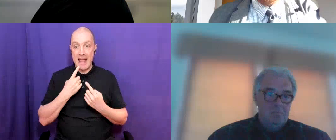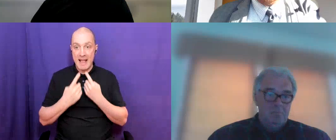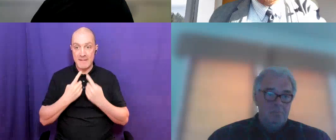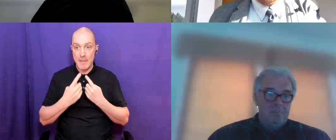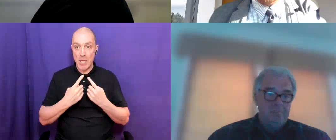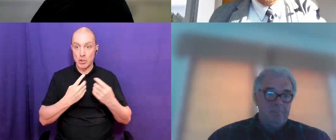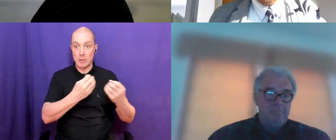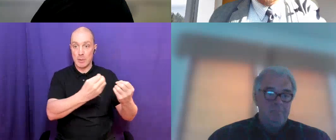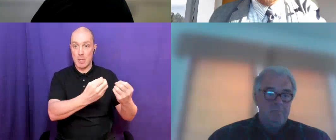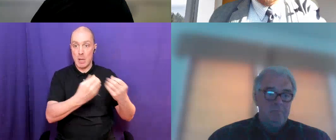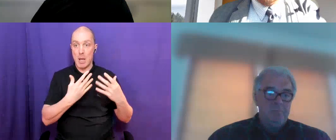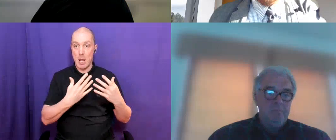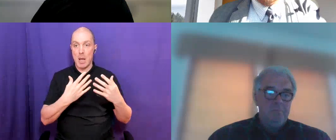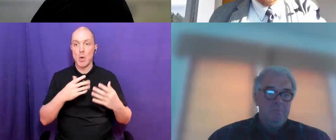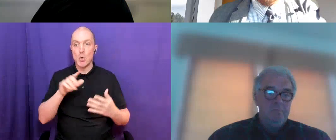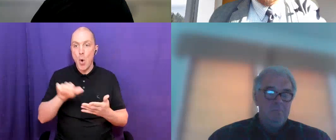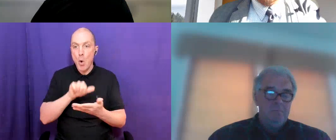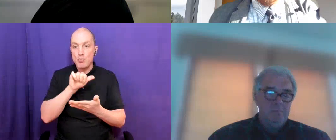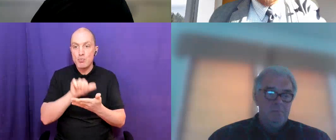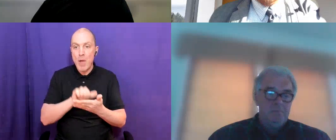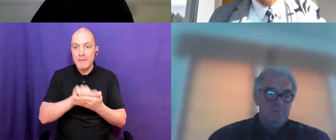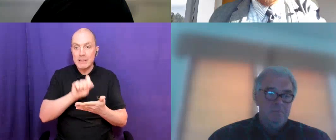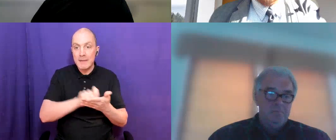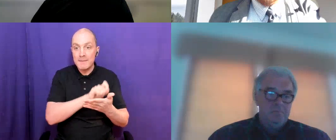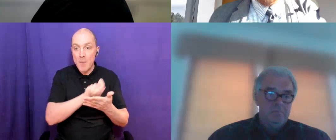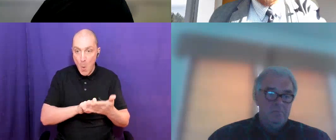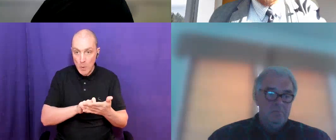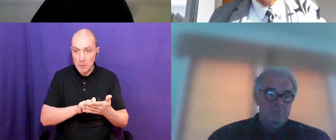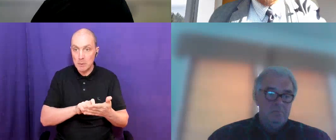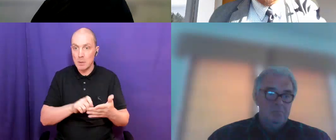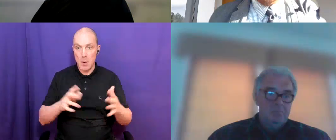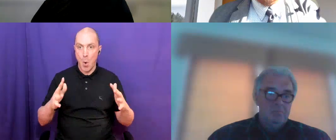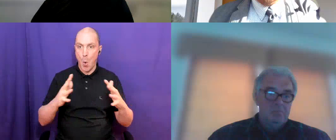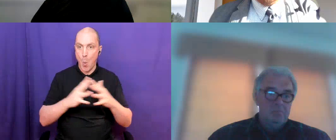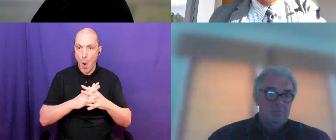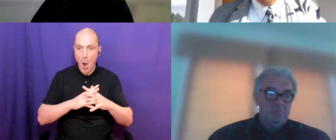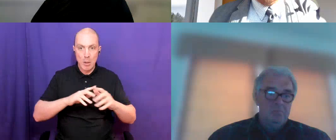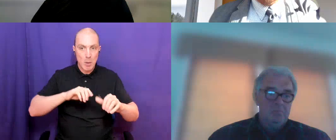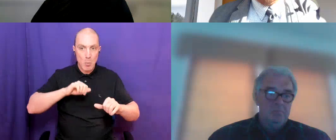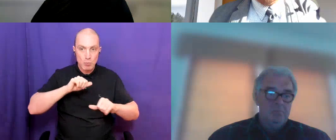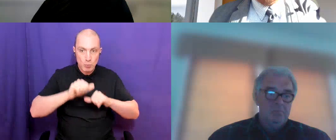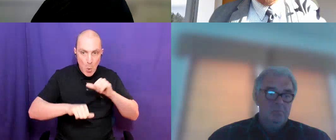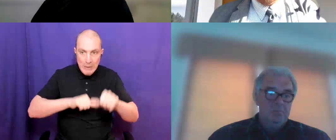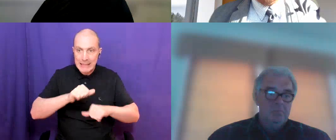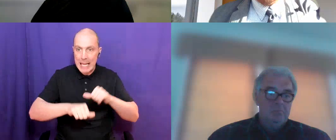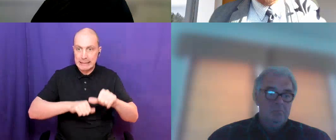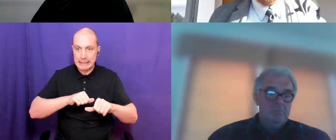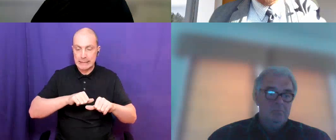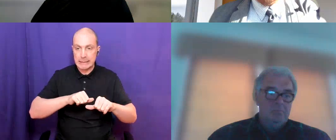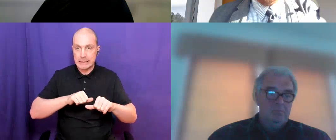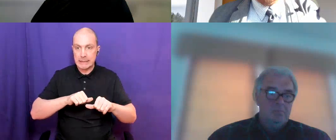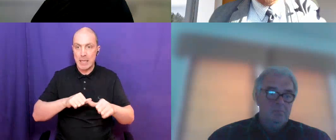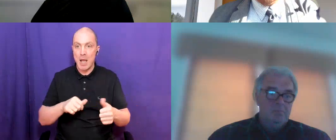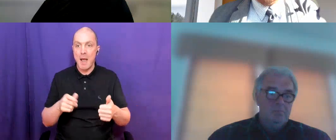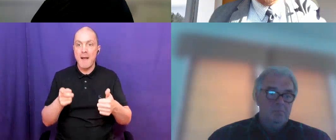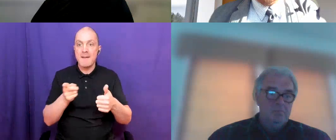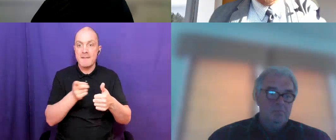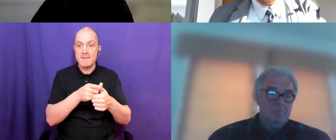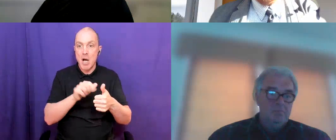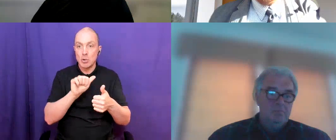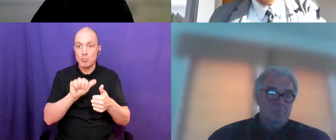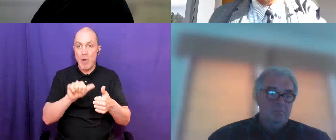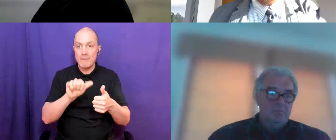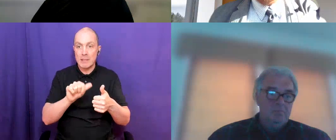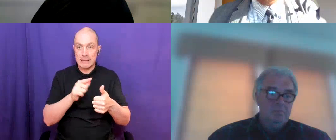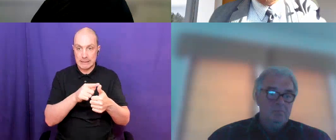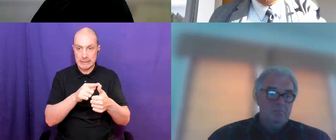show first preference votes for each of the wards being processed on a rotational basis. The first preference votes for candidates will be